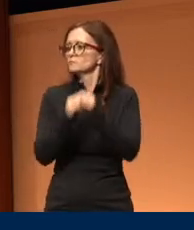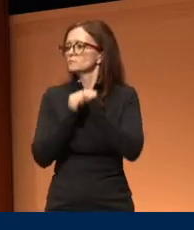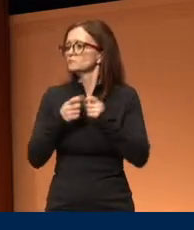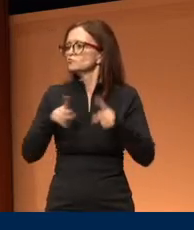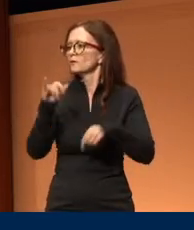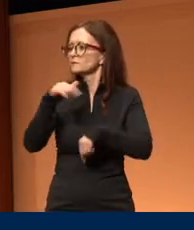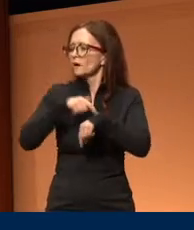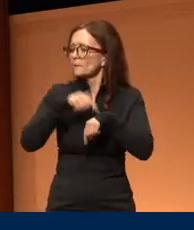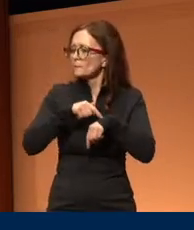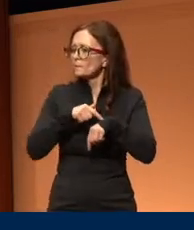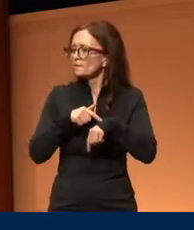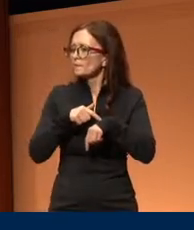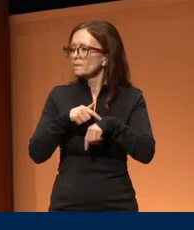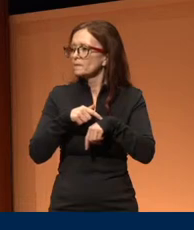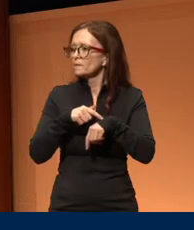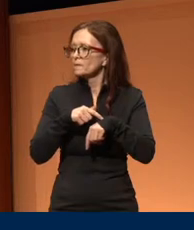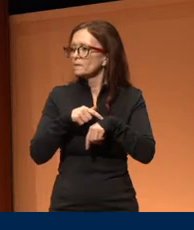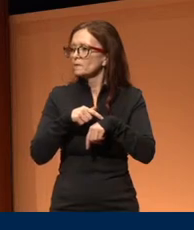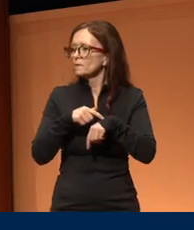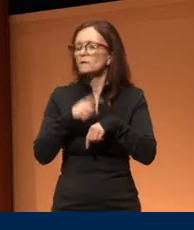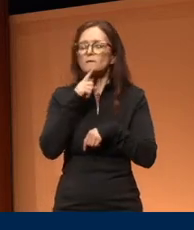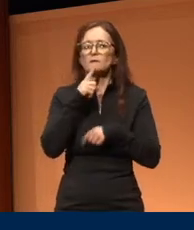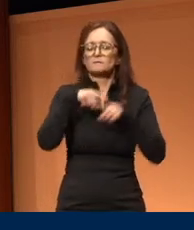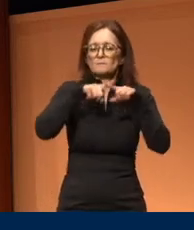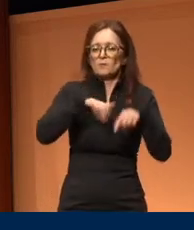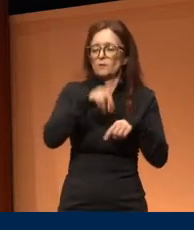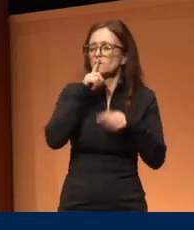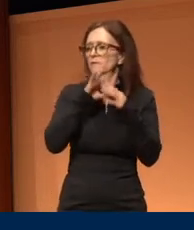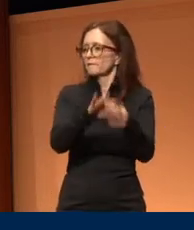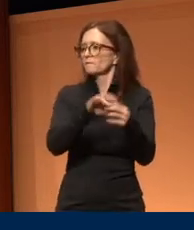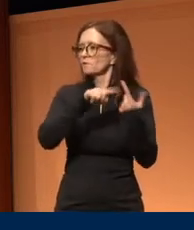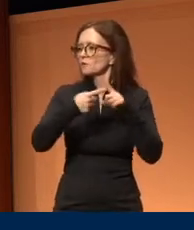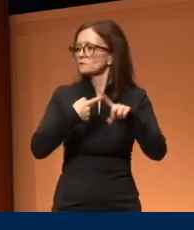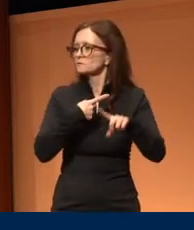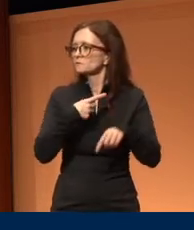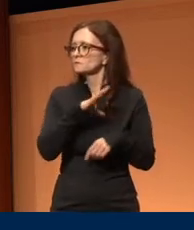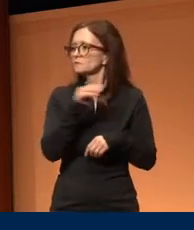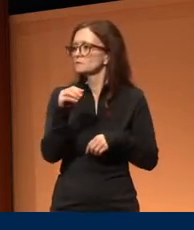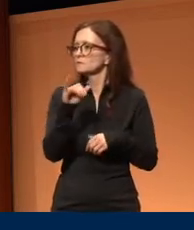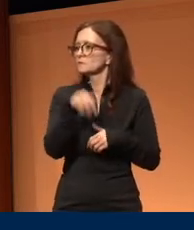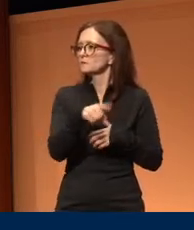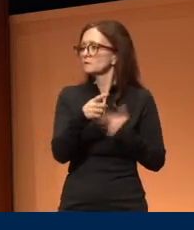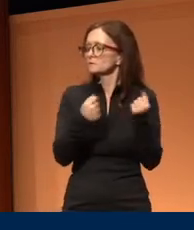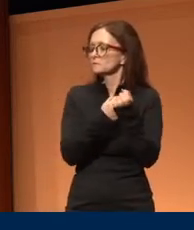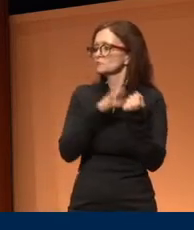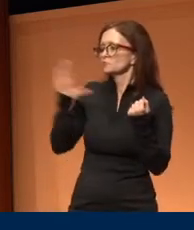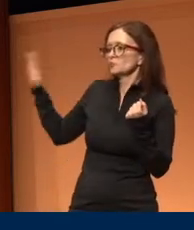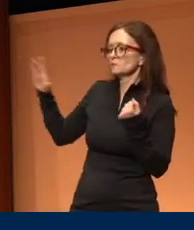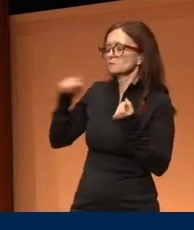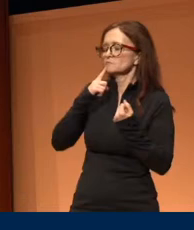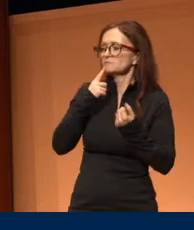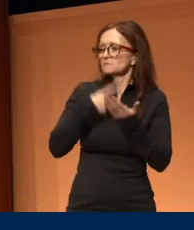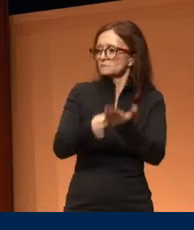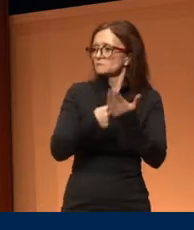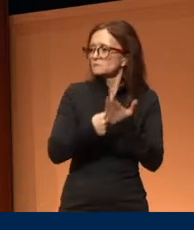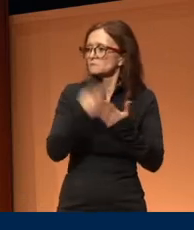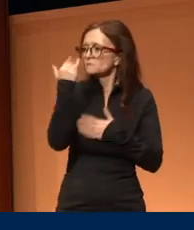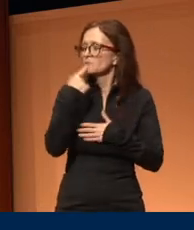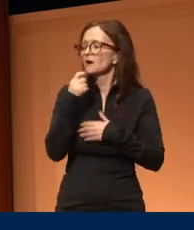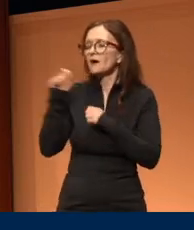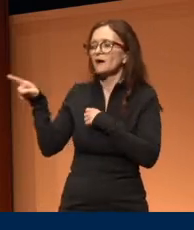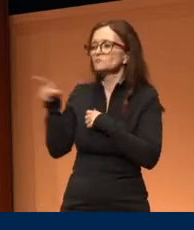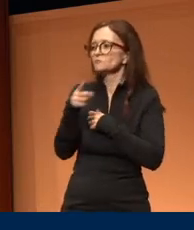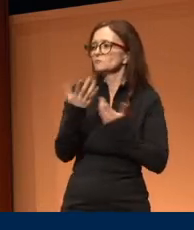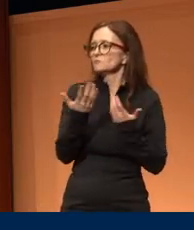time, she landed on friendship. And that is really similar to your discussion. So I guess like my question